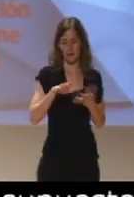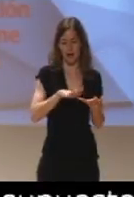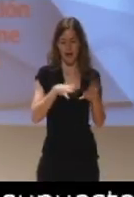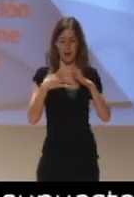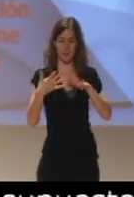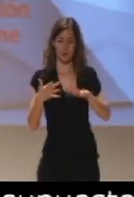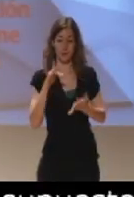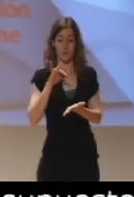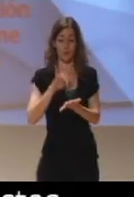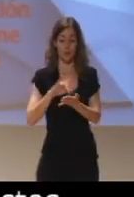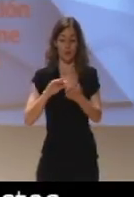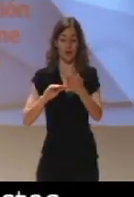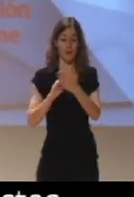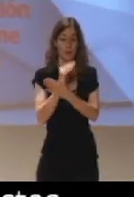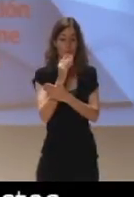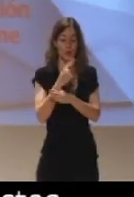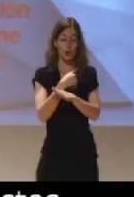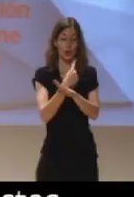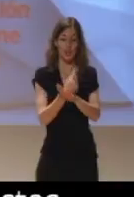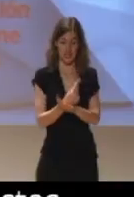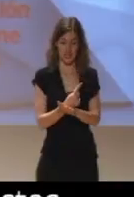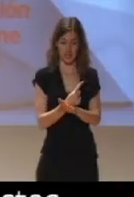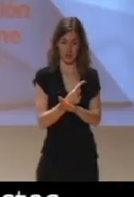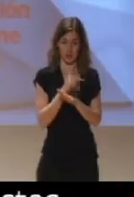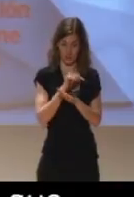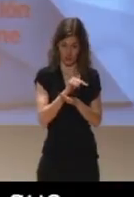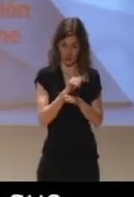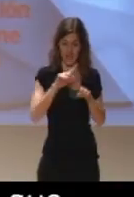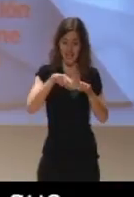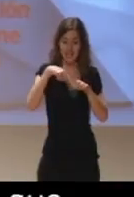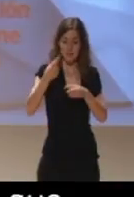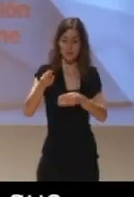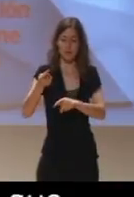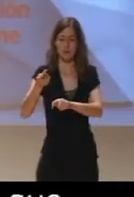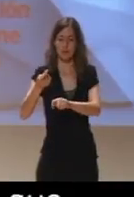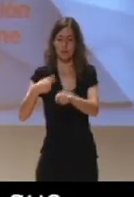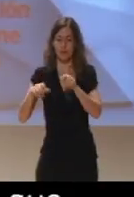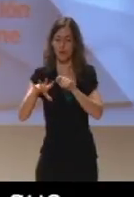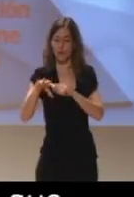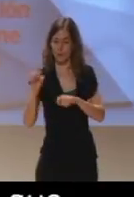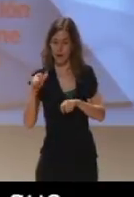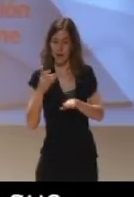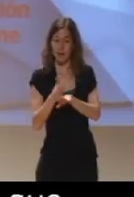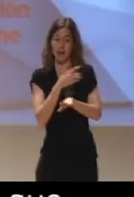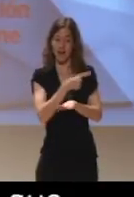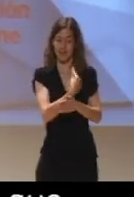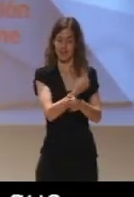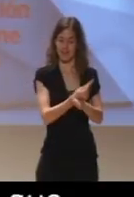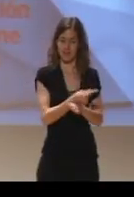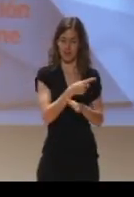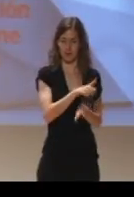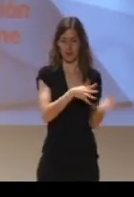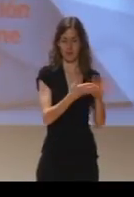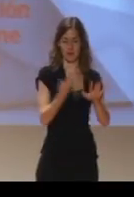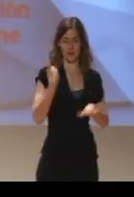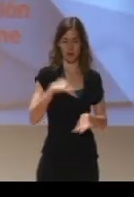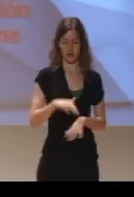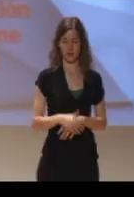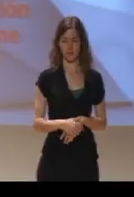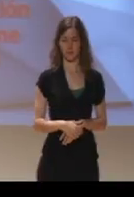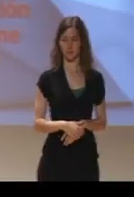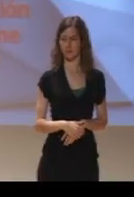it, but they also need to apply the principles to the products before they are